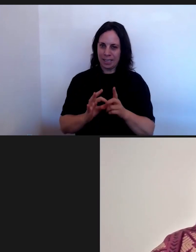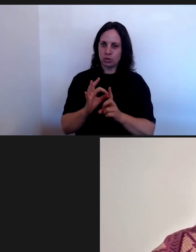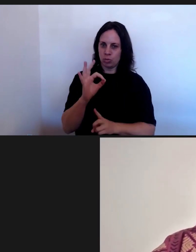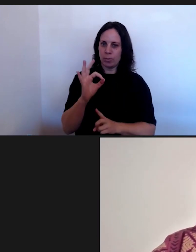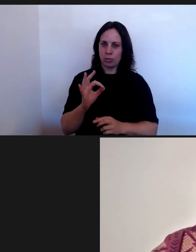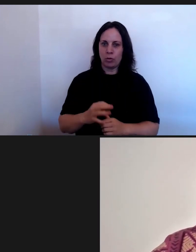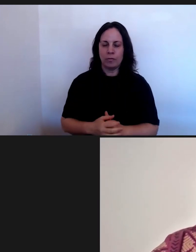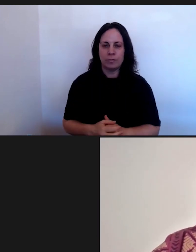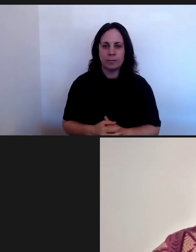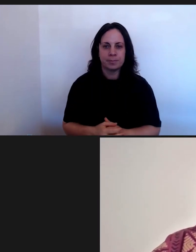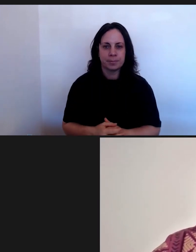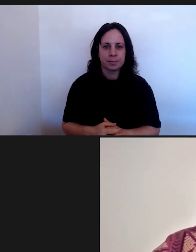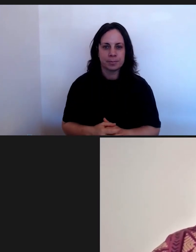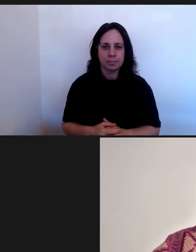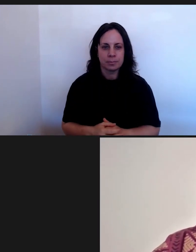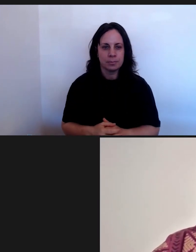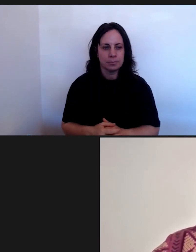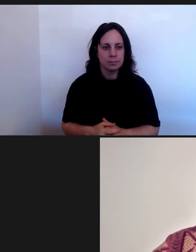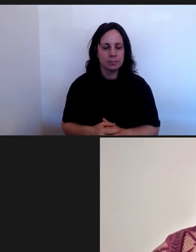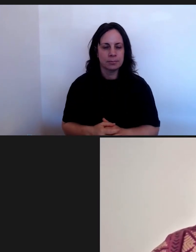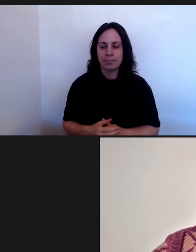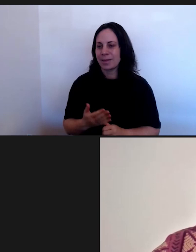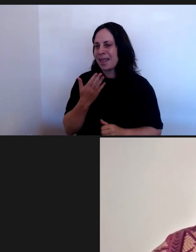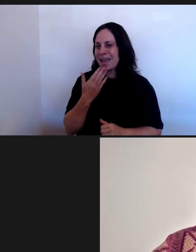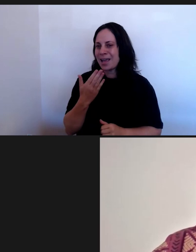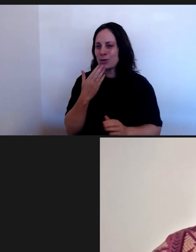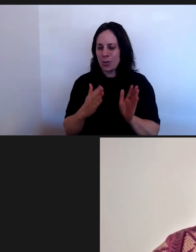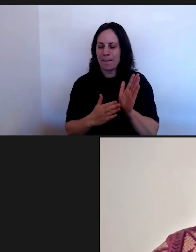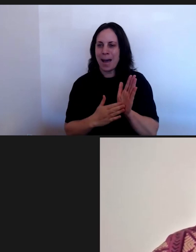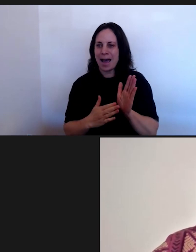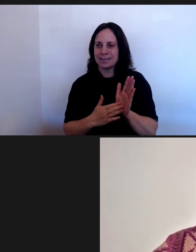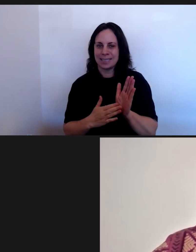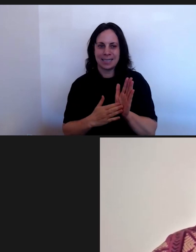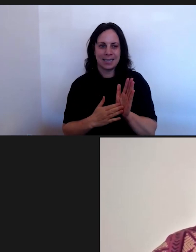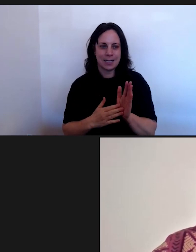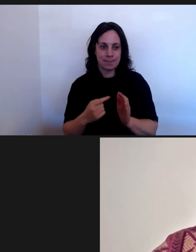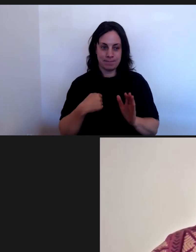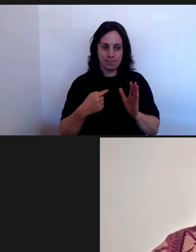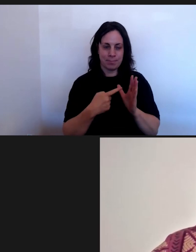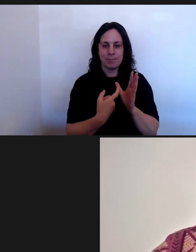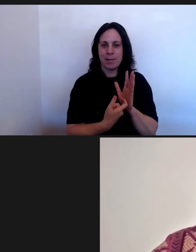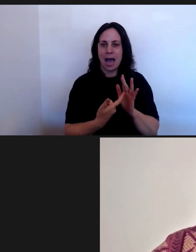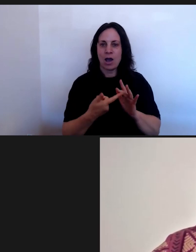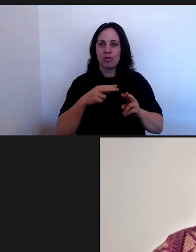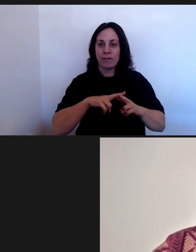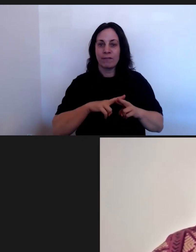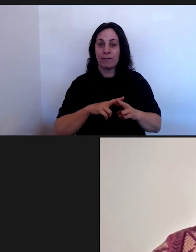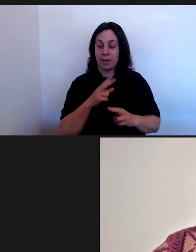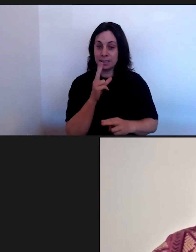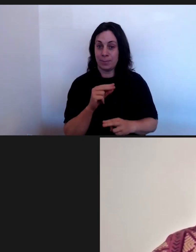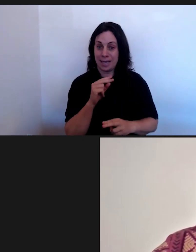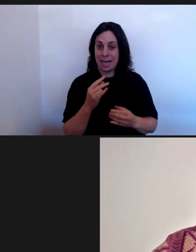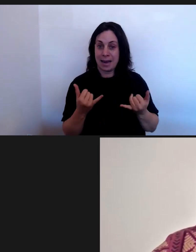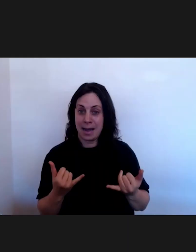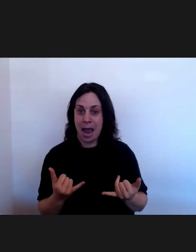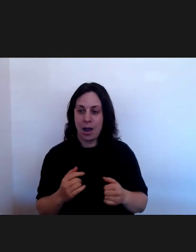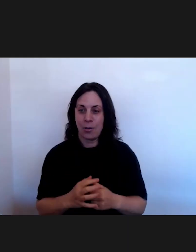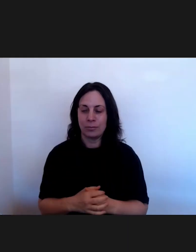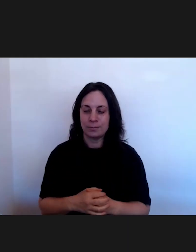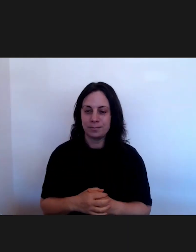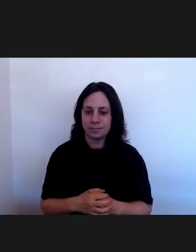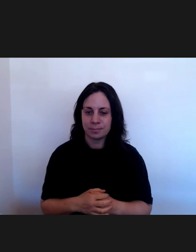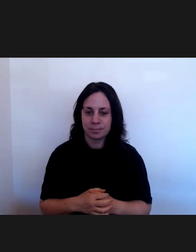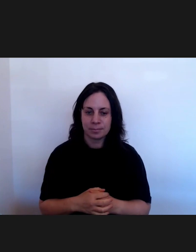Kia ora, Martin. Thank you. Okay, so moving to, I was going to share just